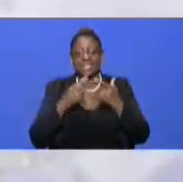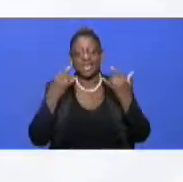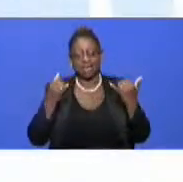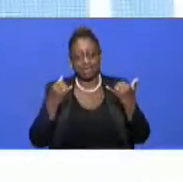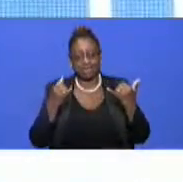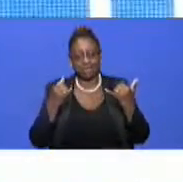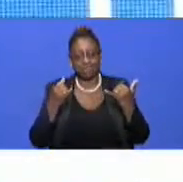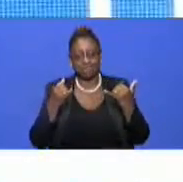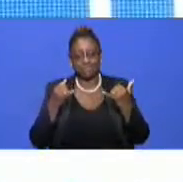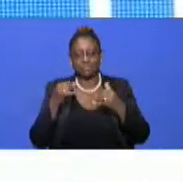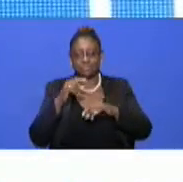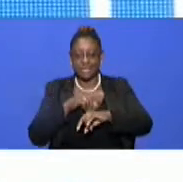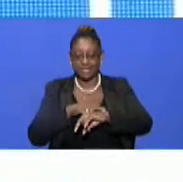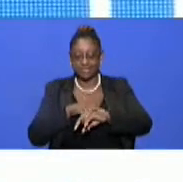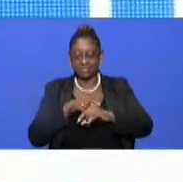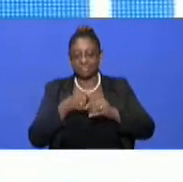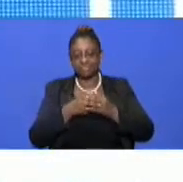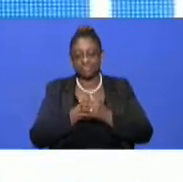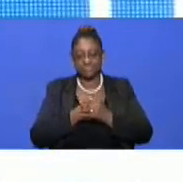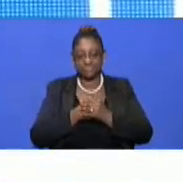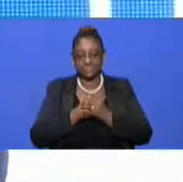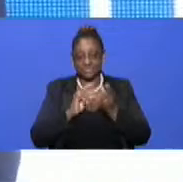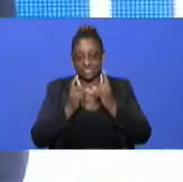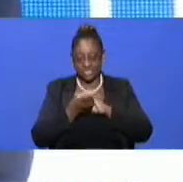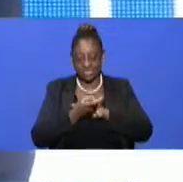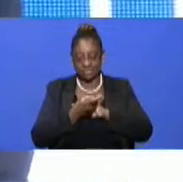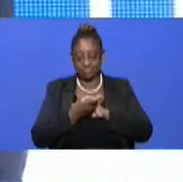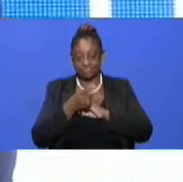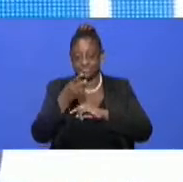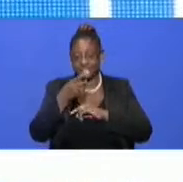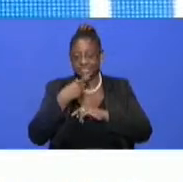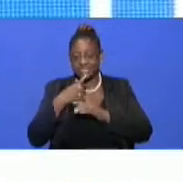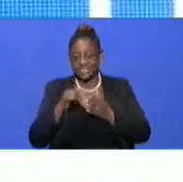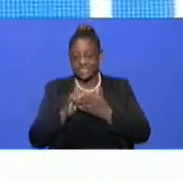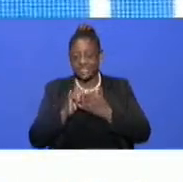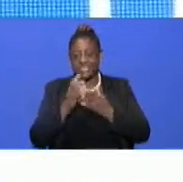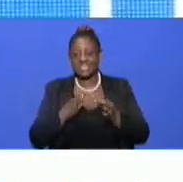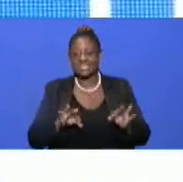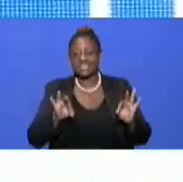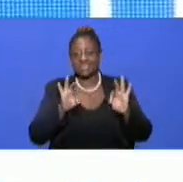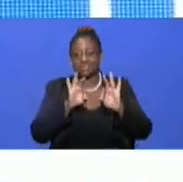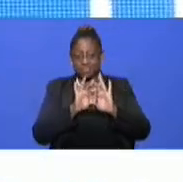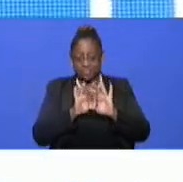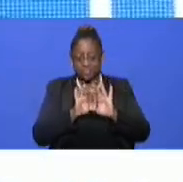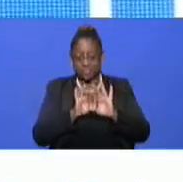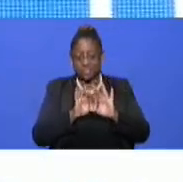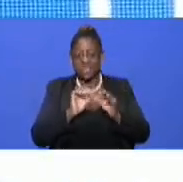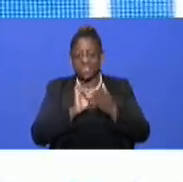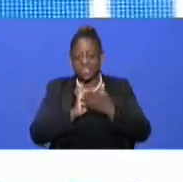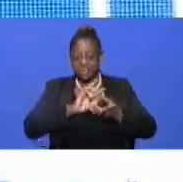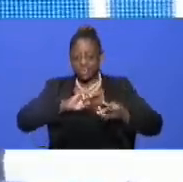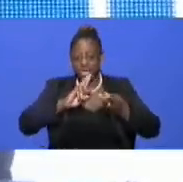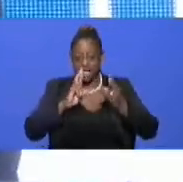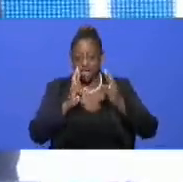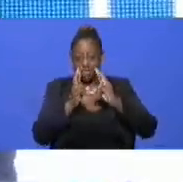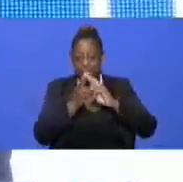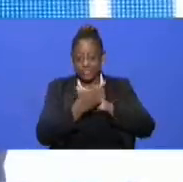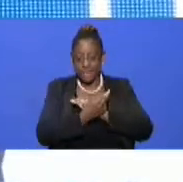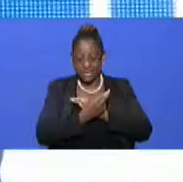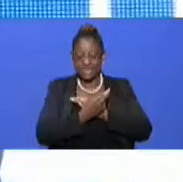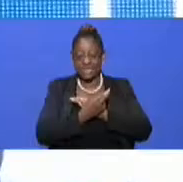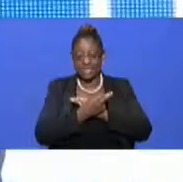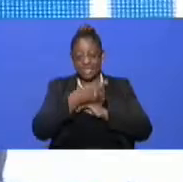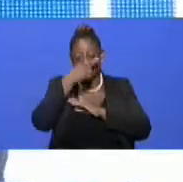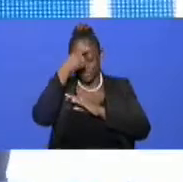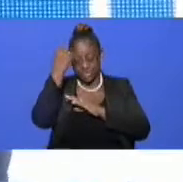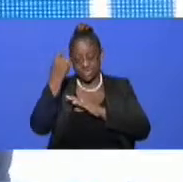overdue. Tonight, it's, I think, significant that we are relaunching, rebranding, because